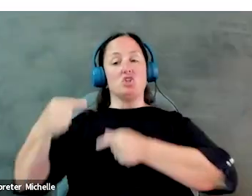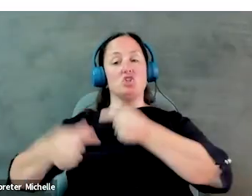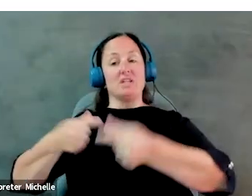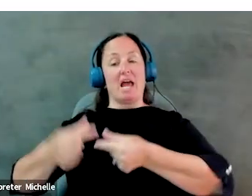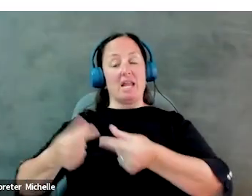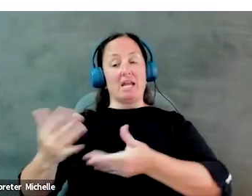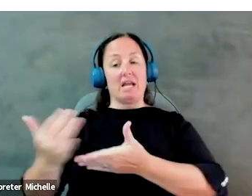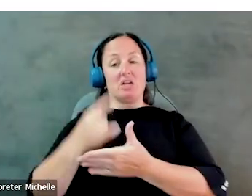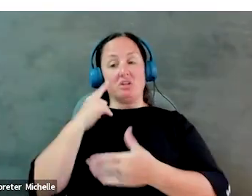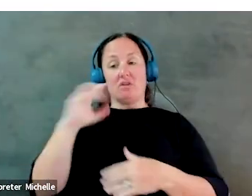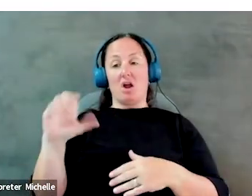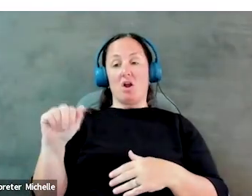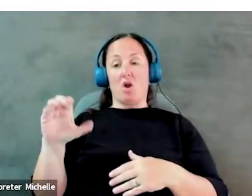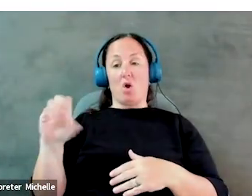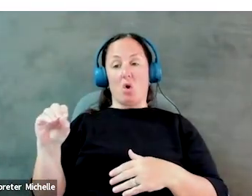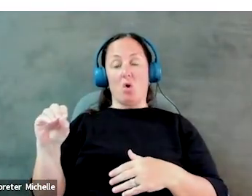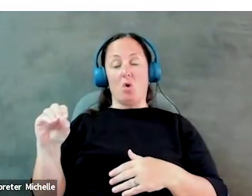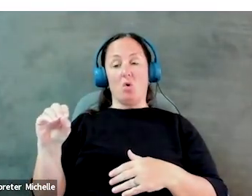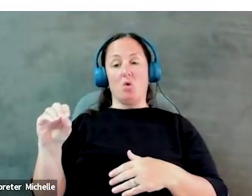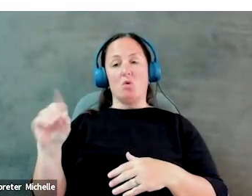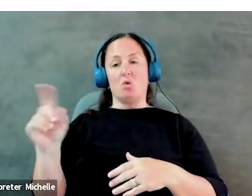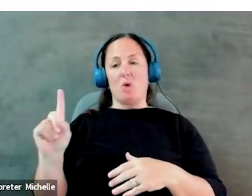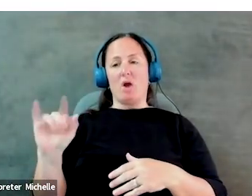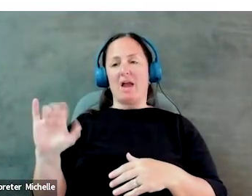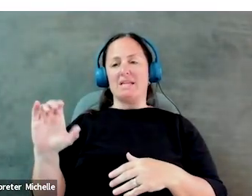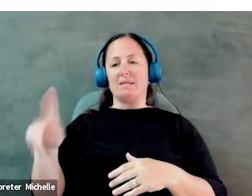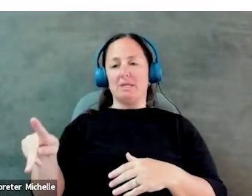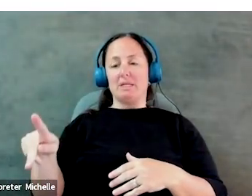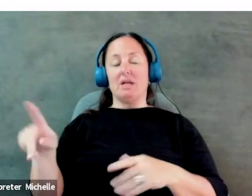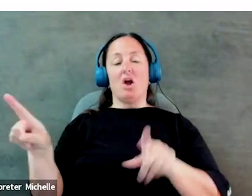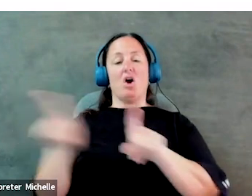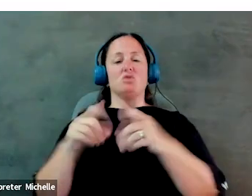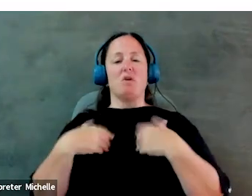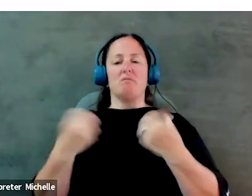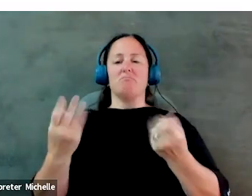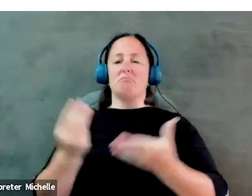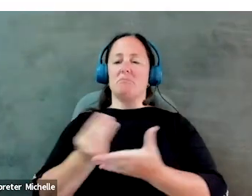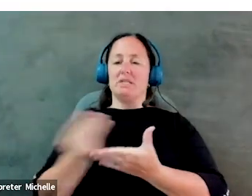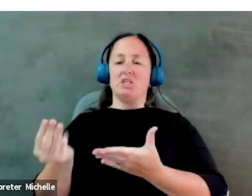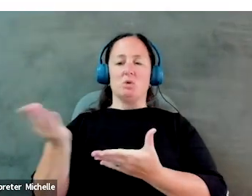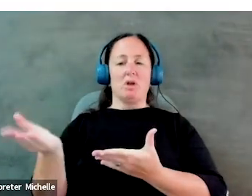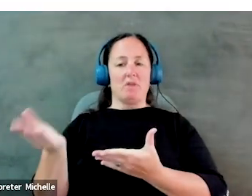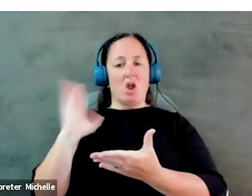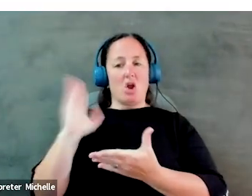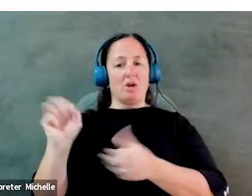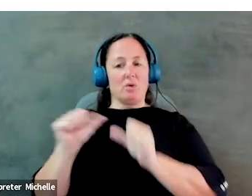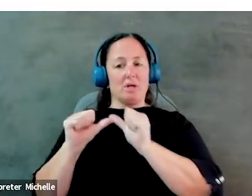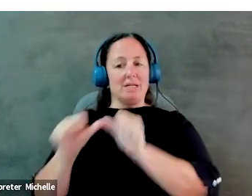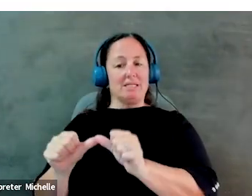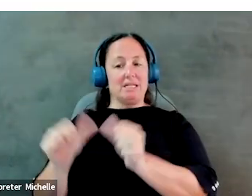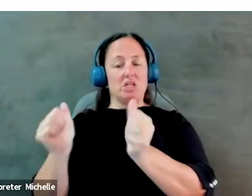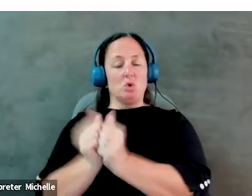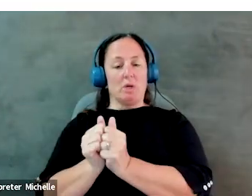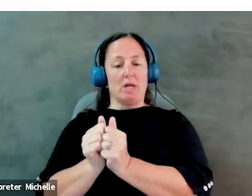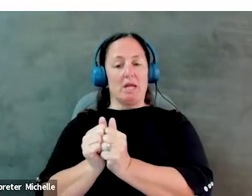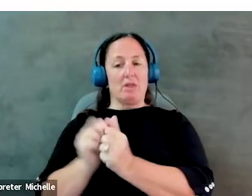genetic collection for cocoa at the ICP, and they have all the material to continue